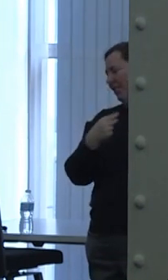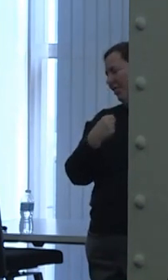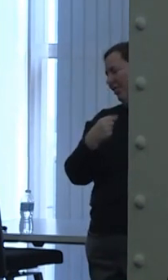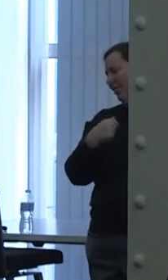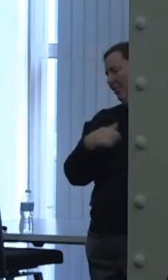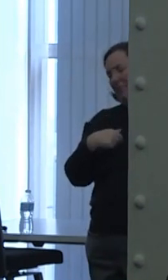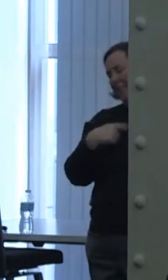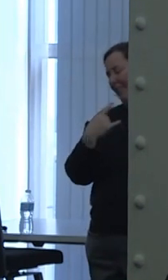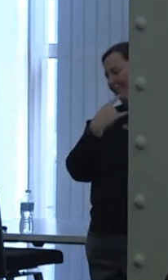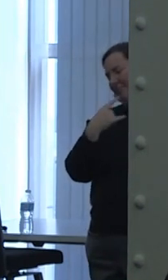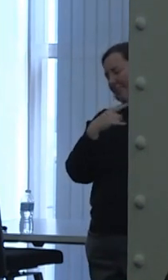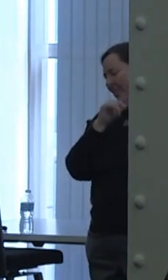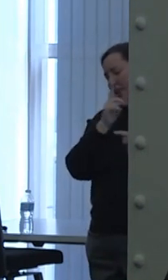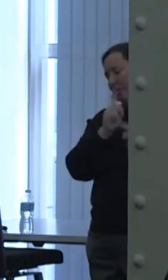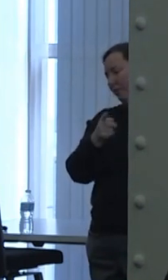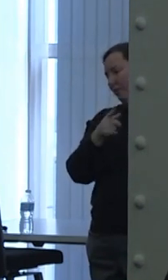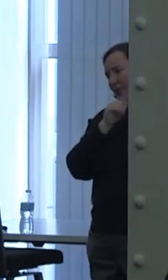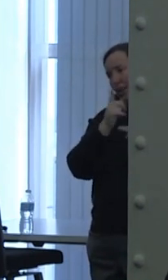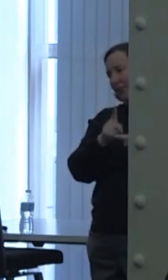minutes.